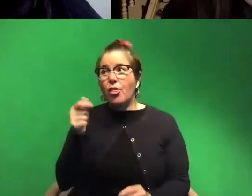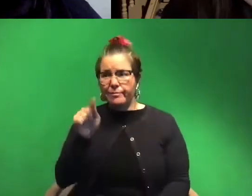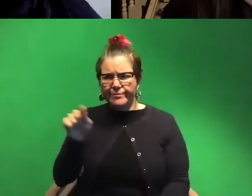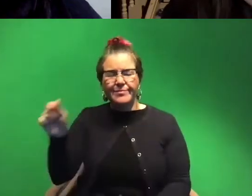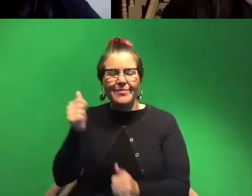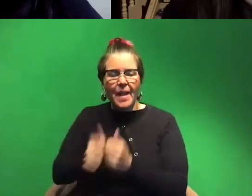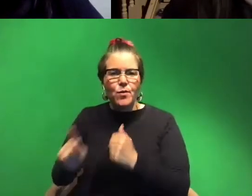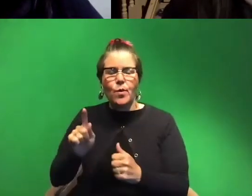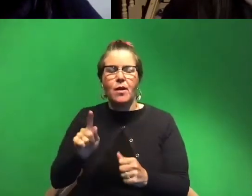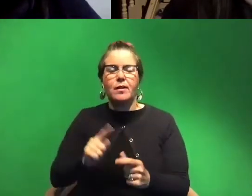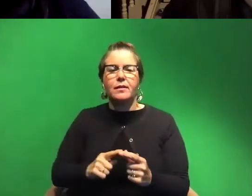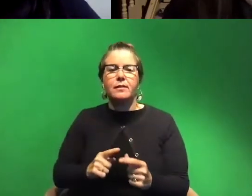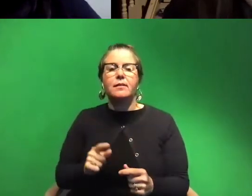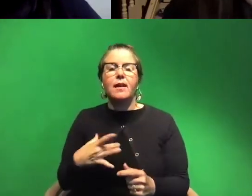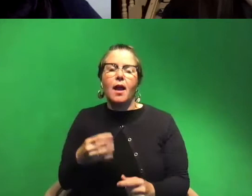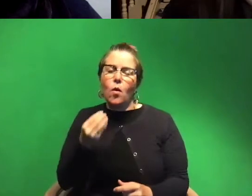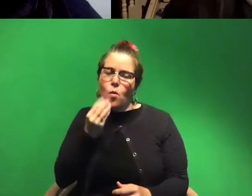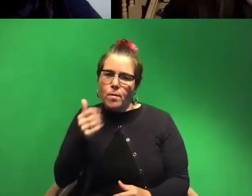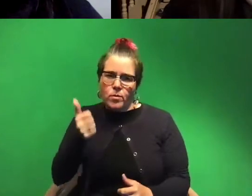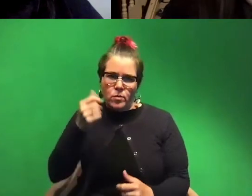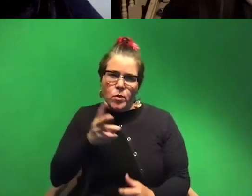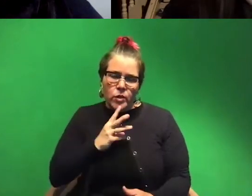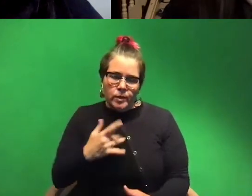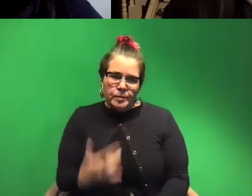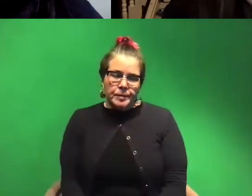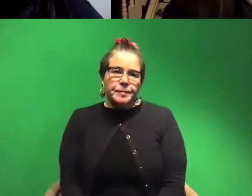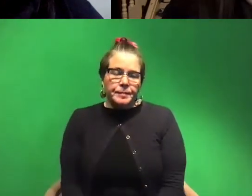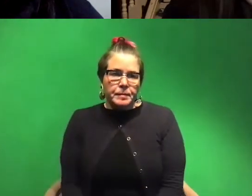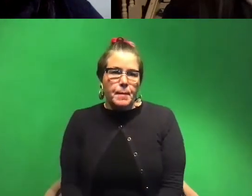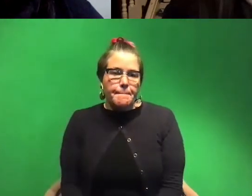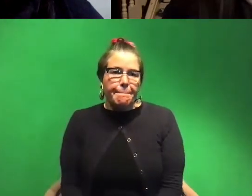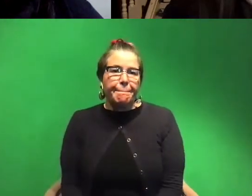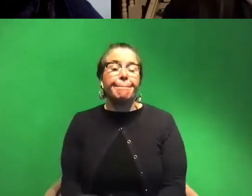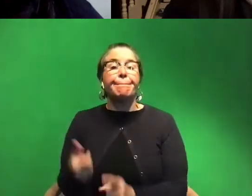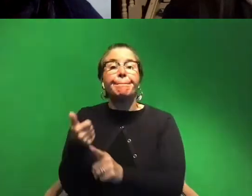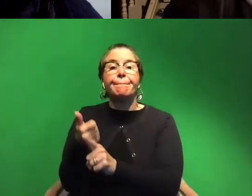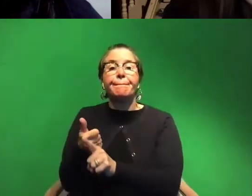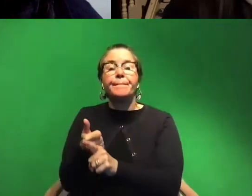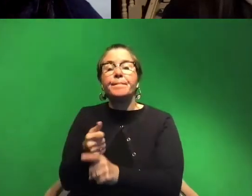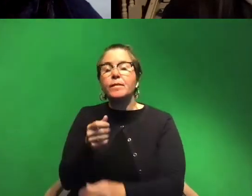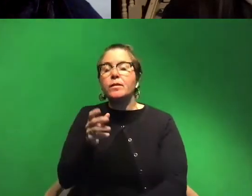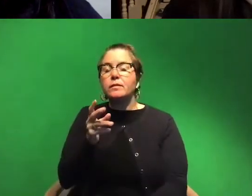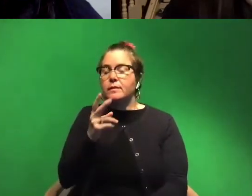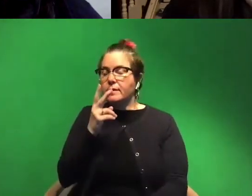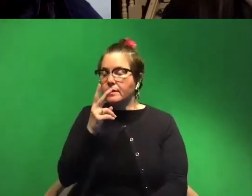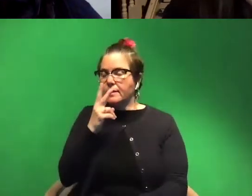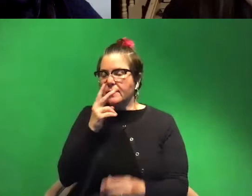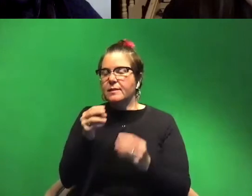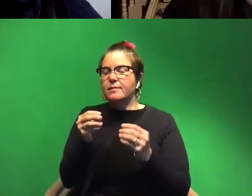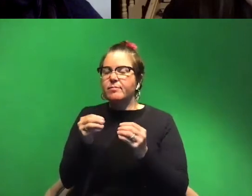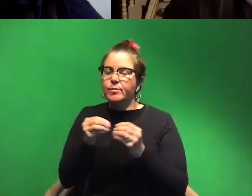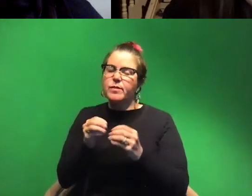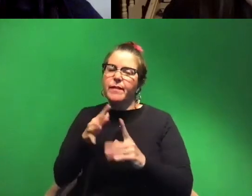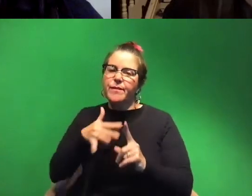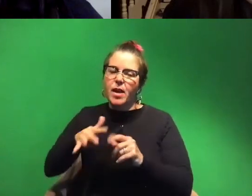everywhere. They like warmer waters. They are starting to see some environmental pressures, so we are seeing some problems